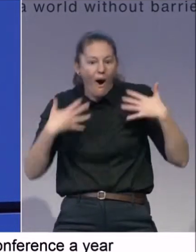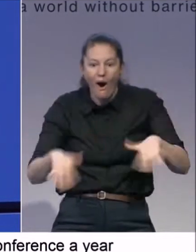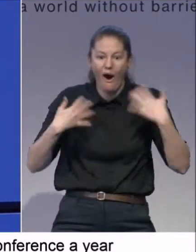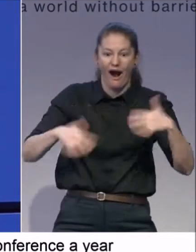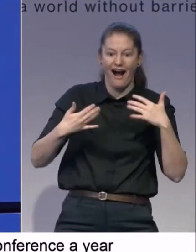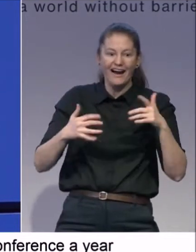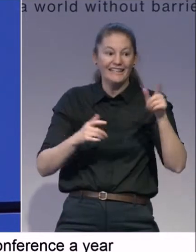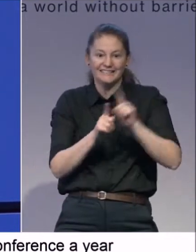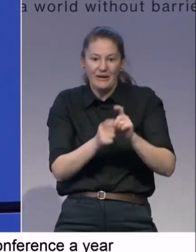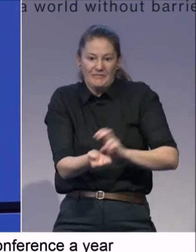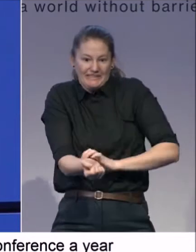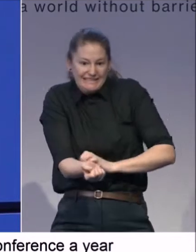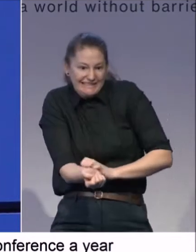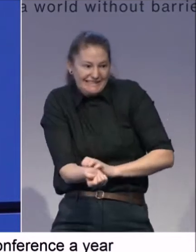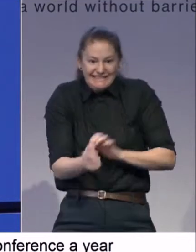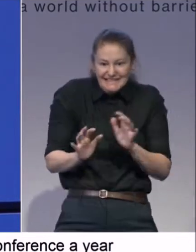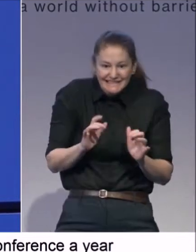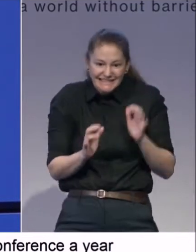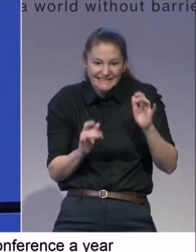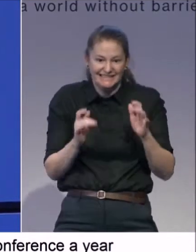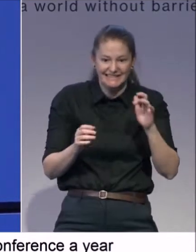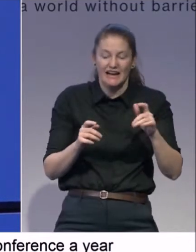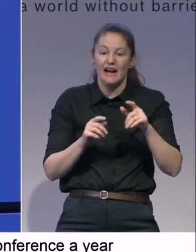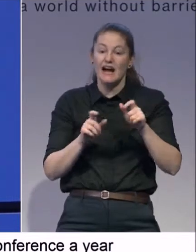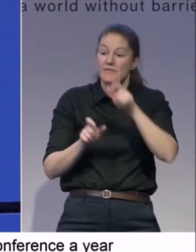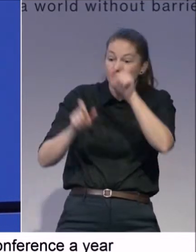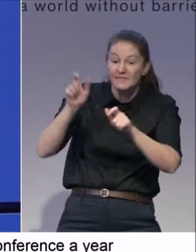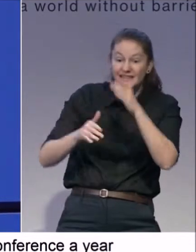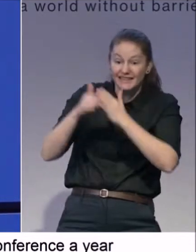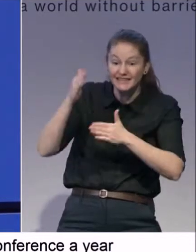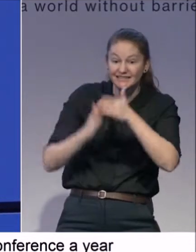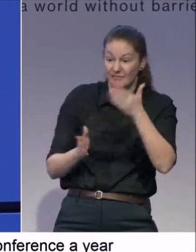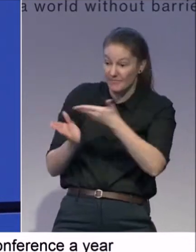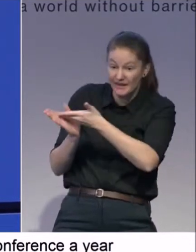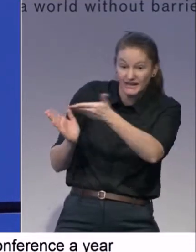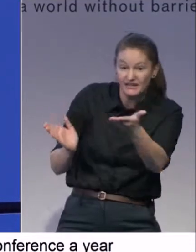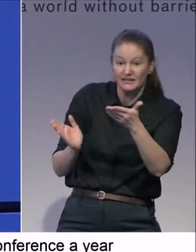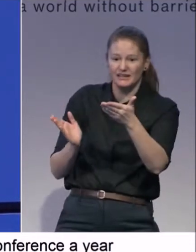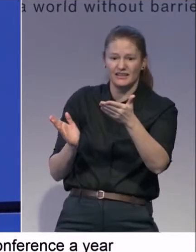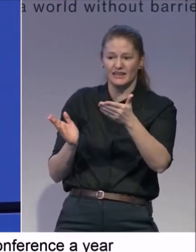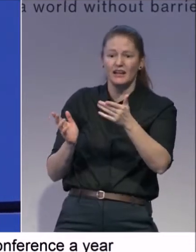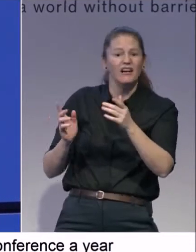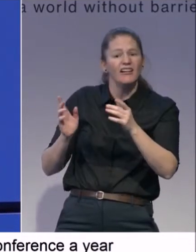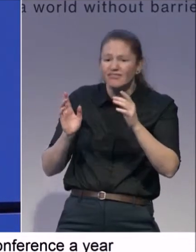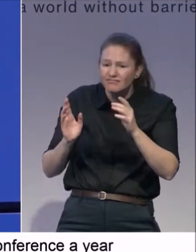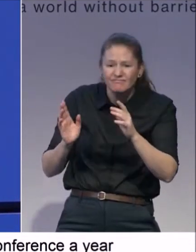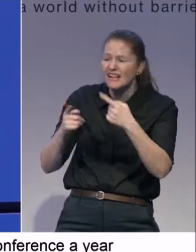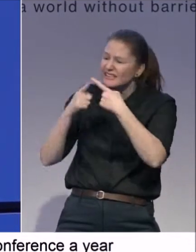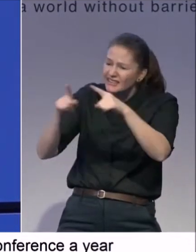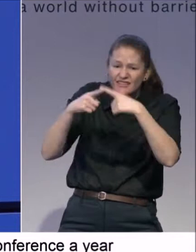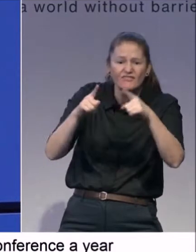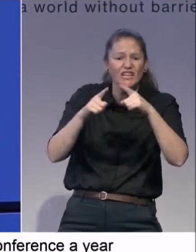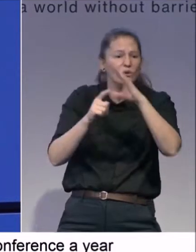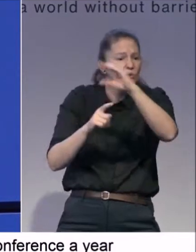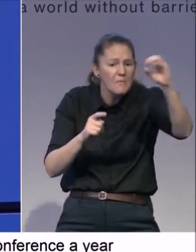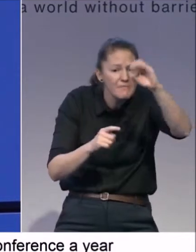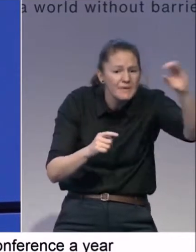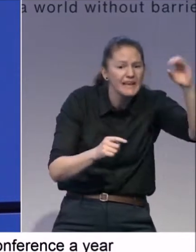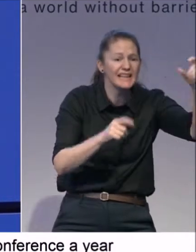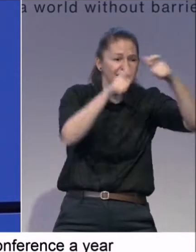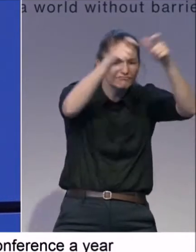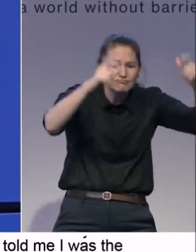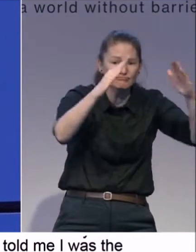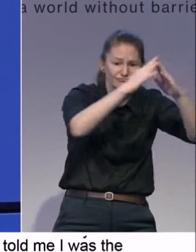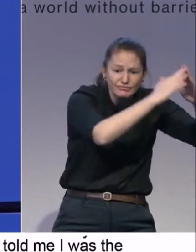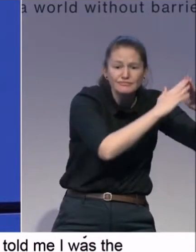with disabilities in leadership positions, whether it is a public, a private, or a policy role. We need more